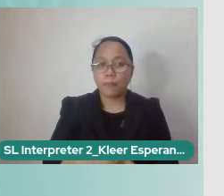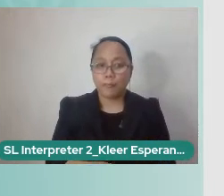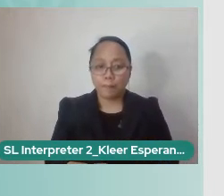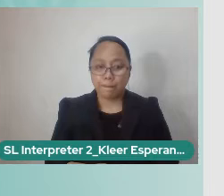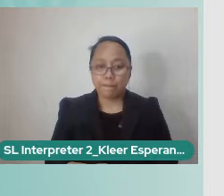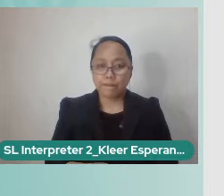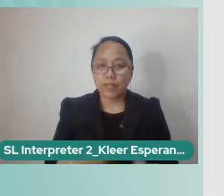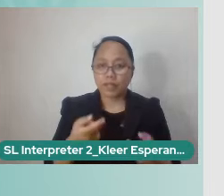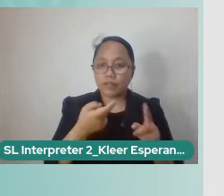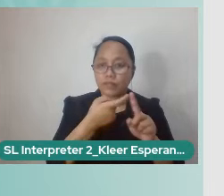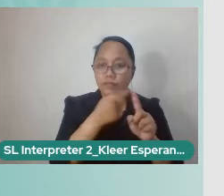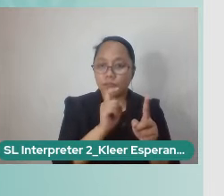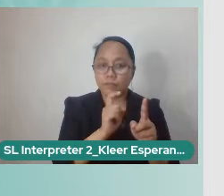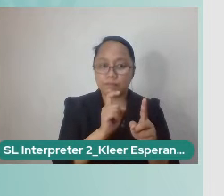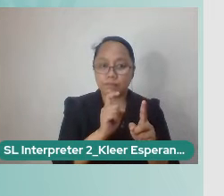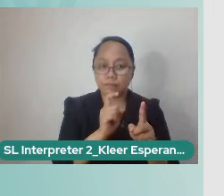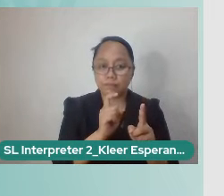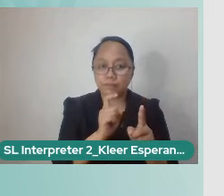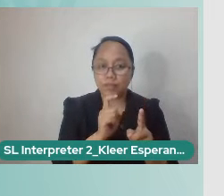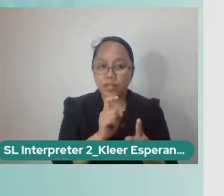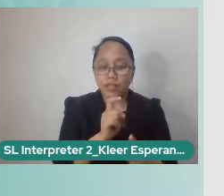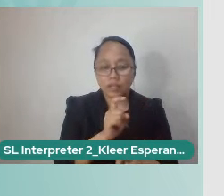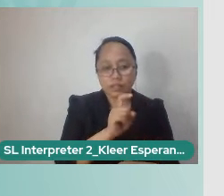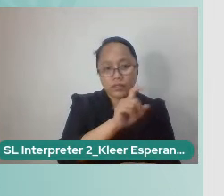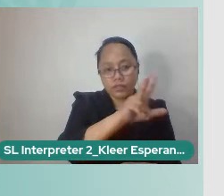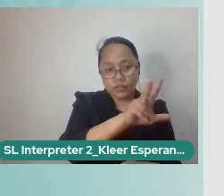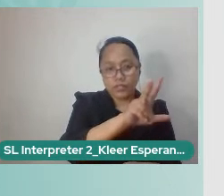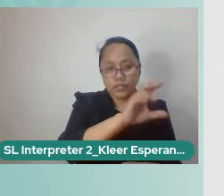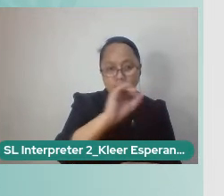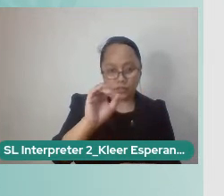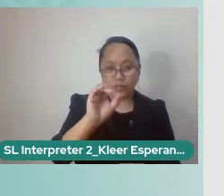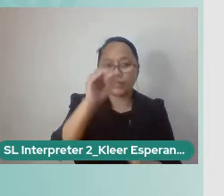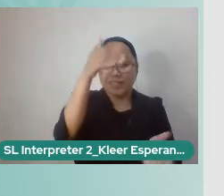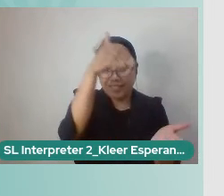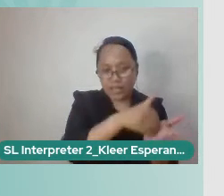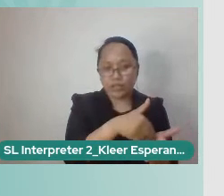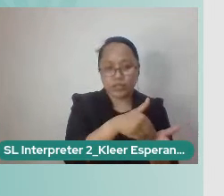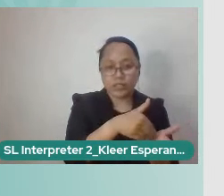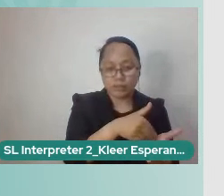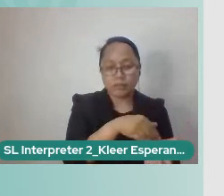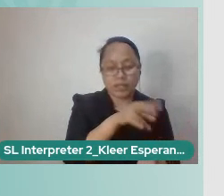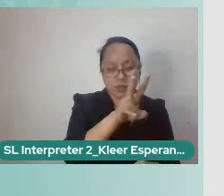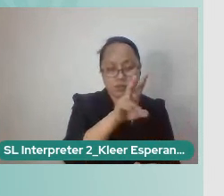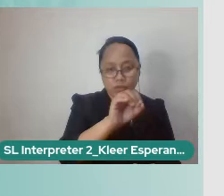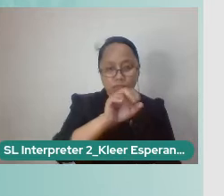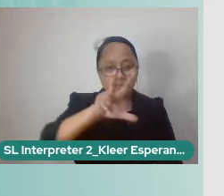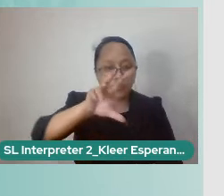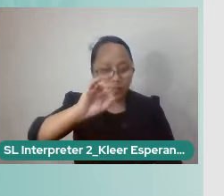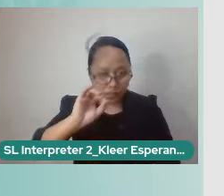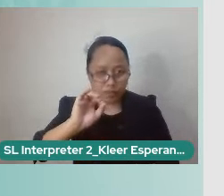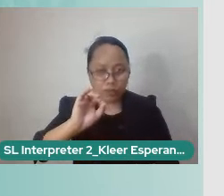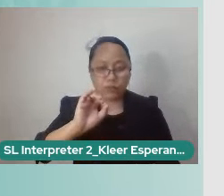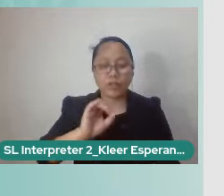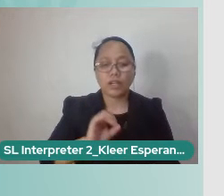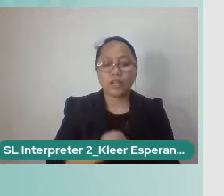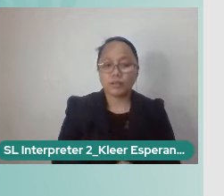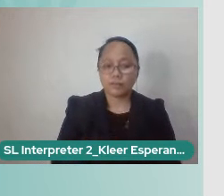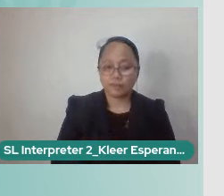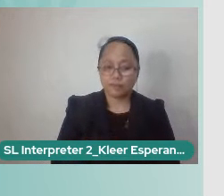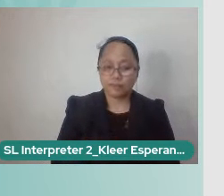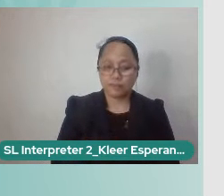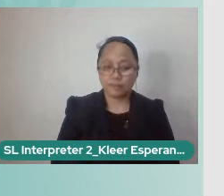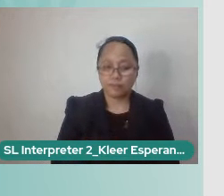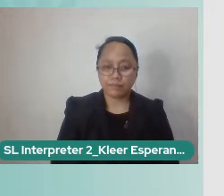90 targets, we expect actually to be able to save 300,000 lives across LMICs by 2030.